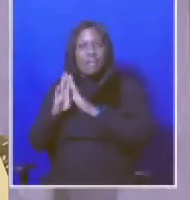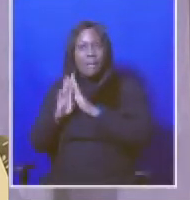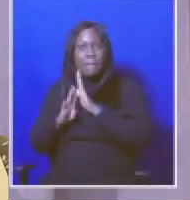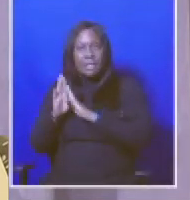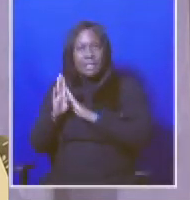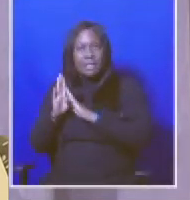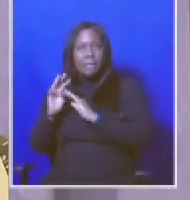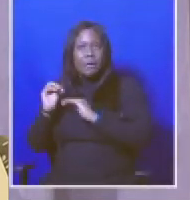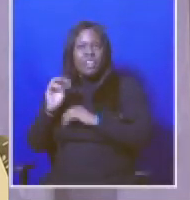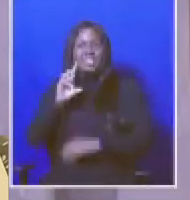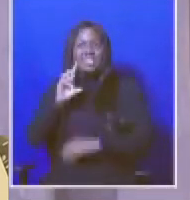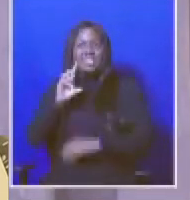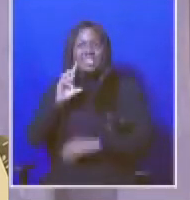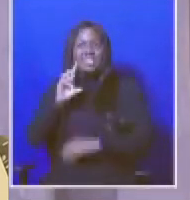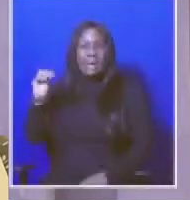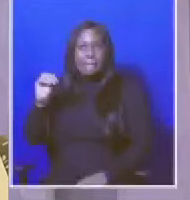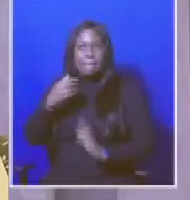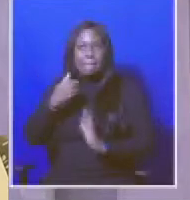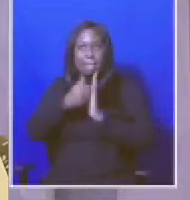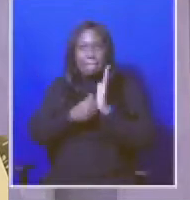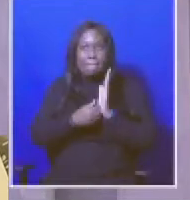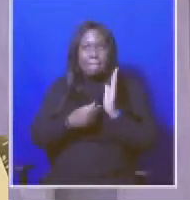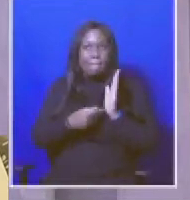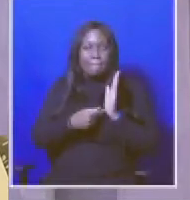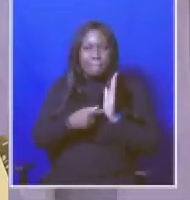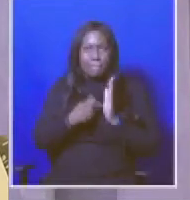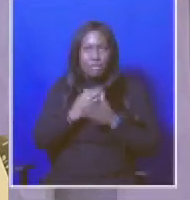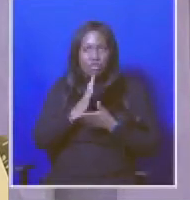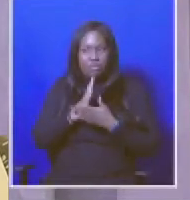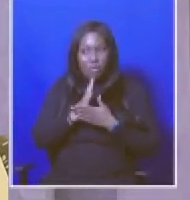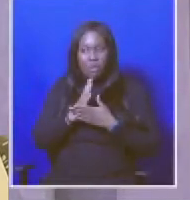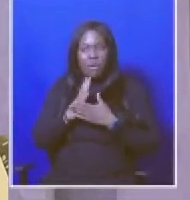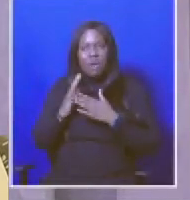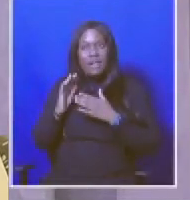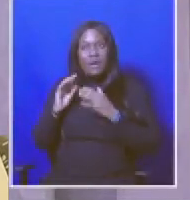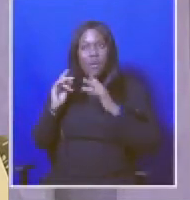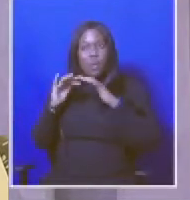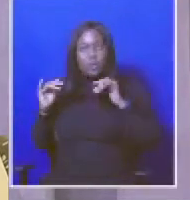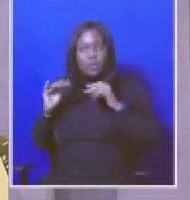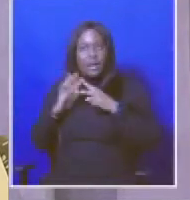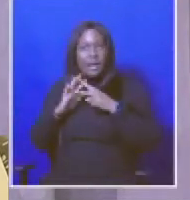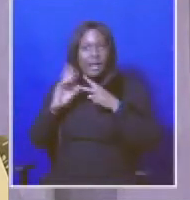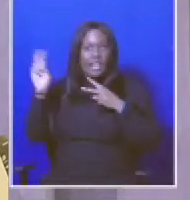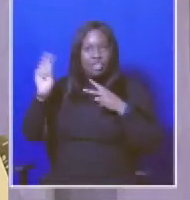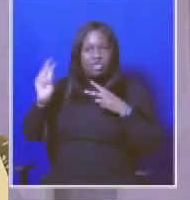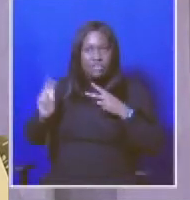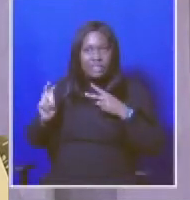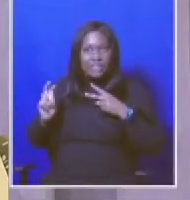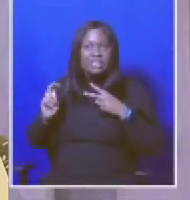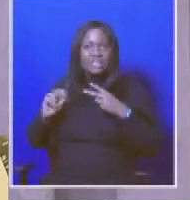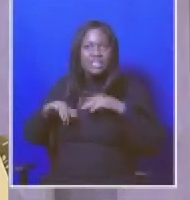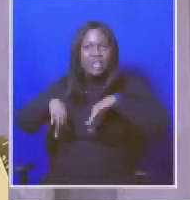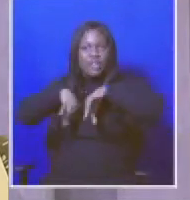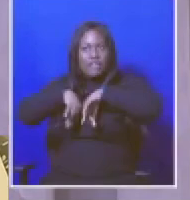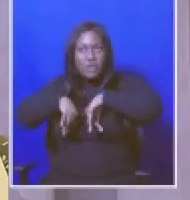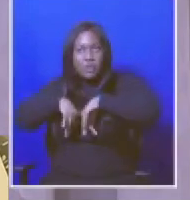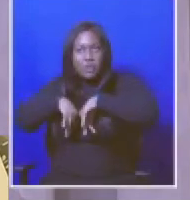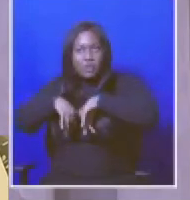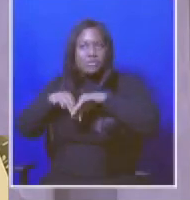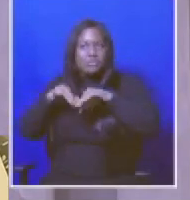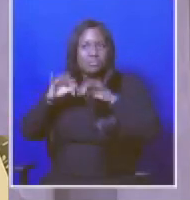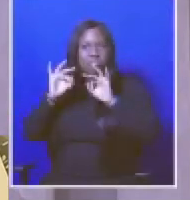is the provision of essential services expanded, but also that communities outside of the service